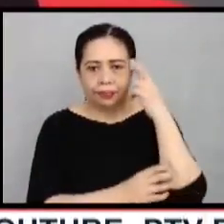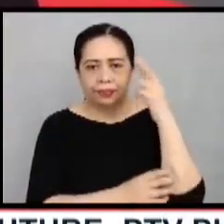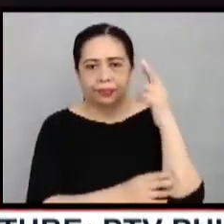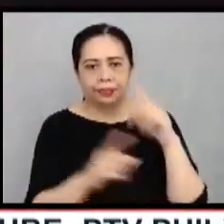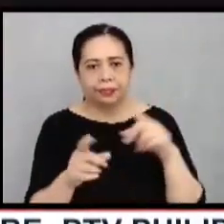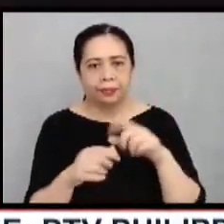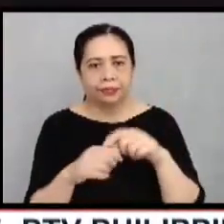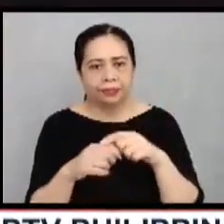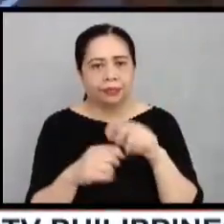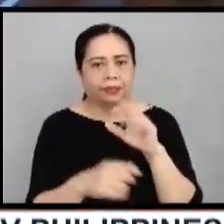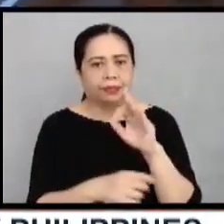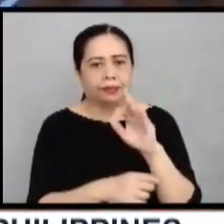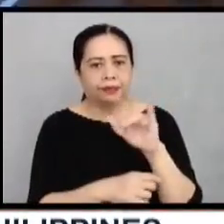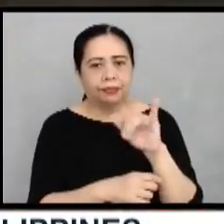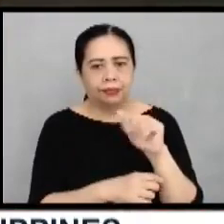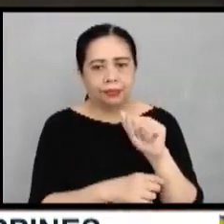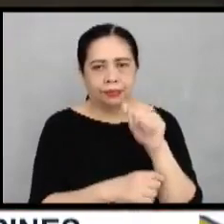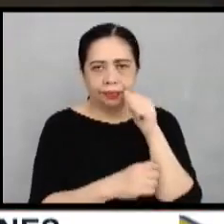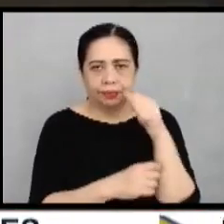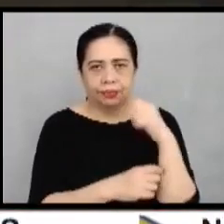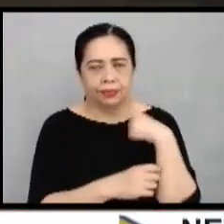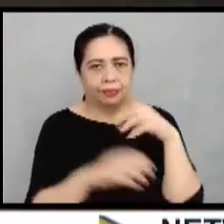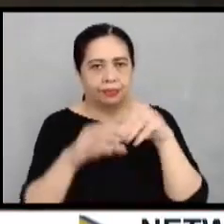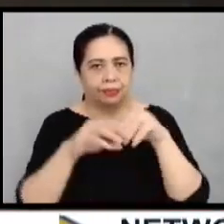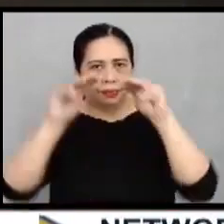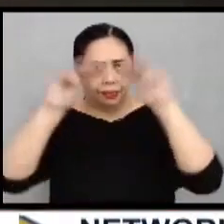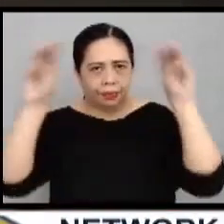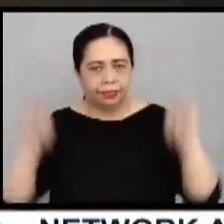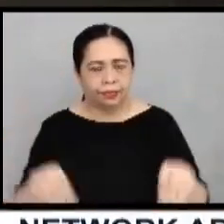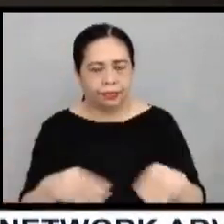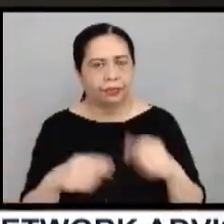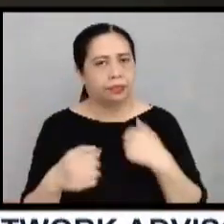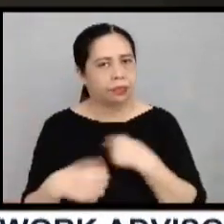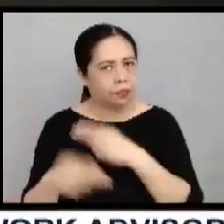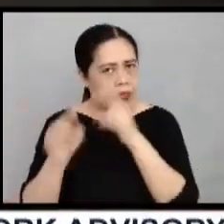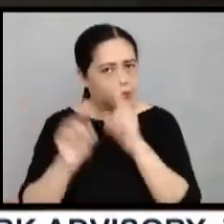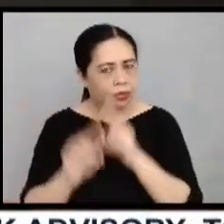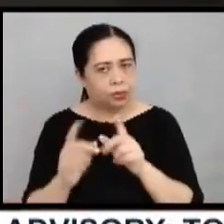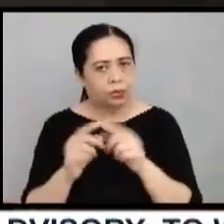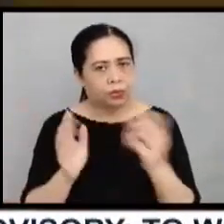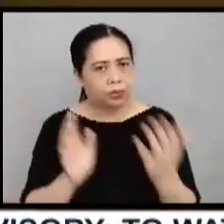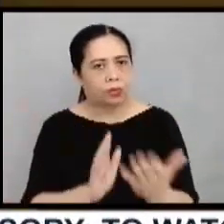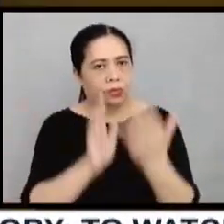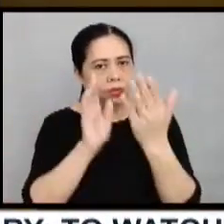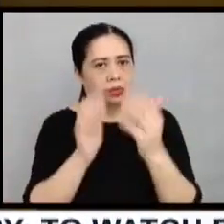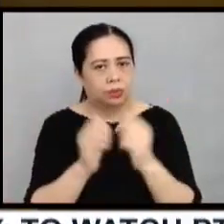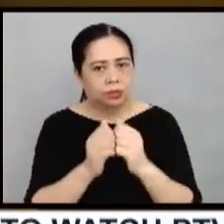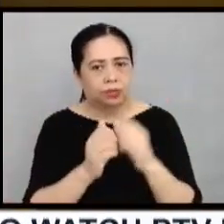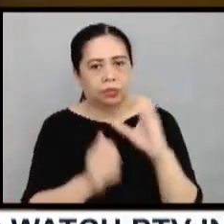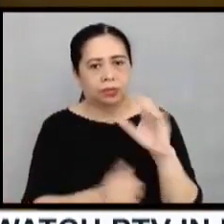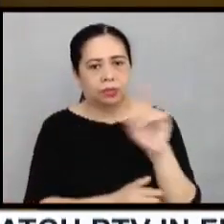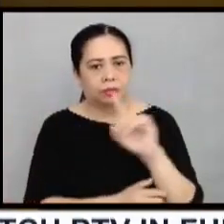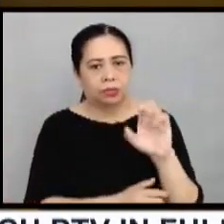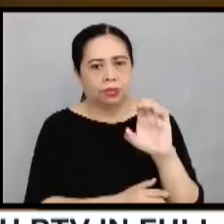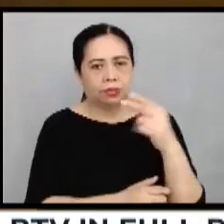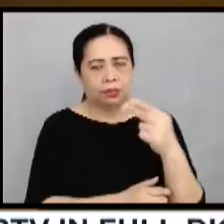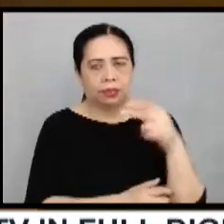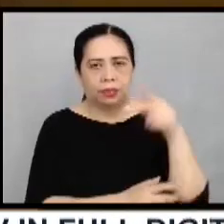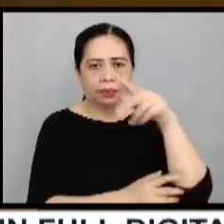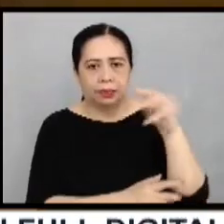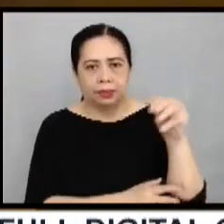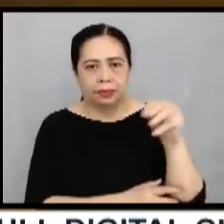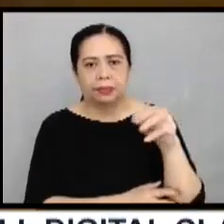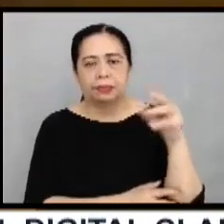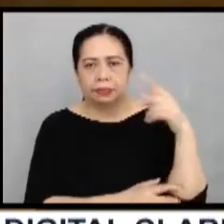Fiala sa Malacañang kagabi. I am honored to stand before you today alongside Czech Prime Minister Petr Fiala